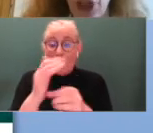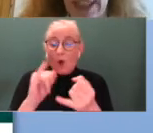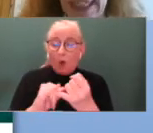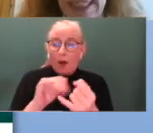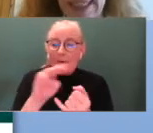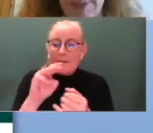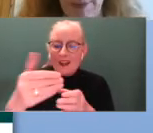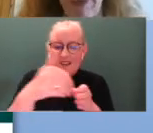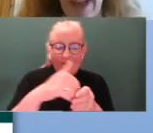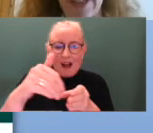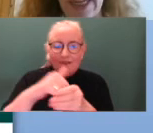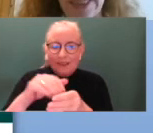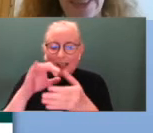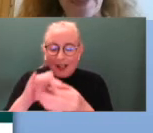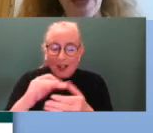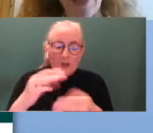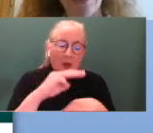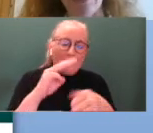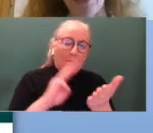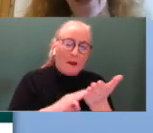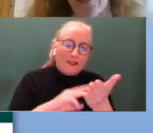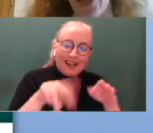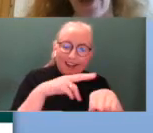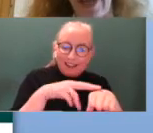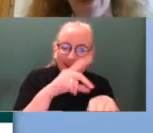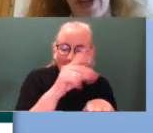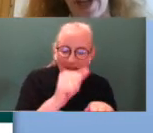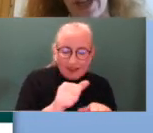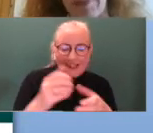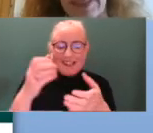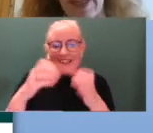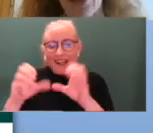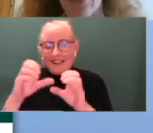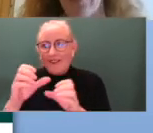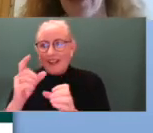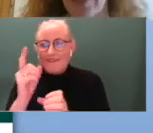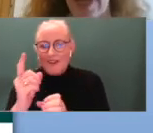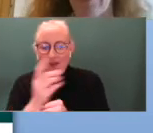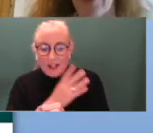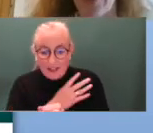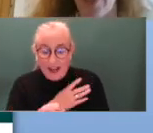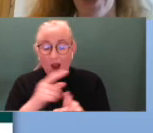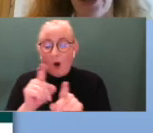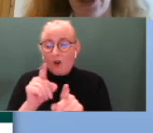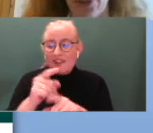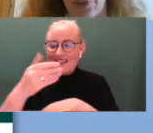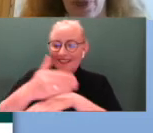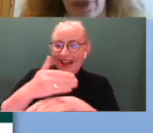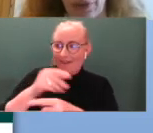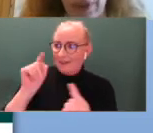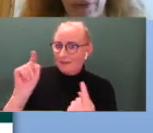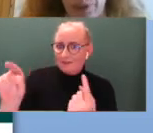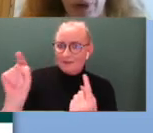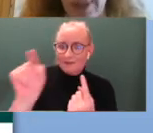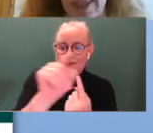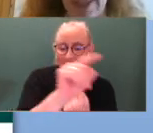as project leads, member of the NDA team, the scientific advisory committee, and also the field staff that undertook the work and